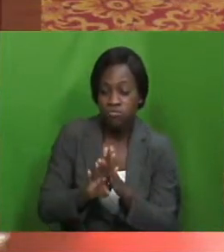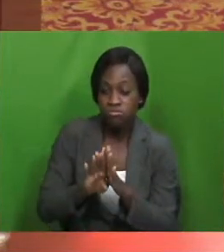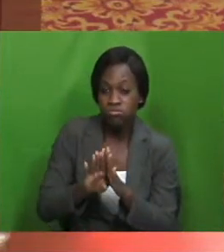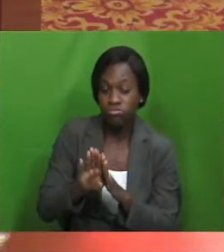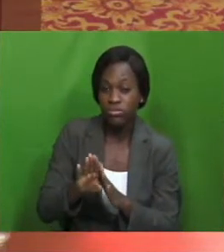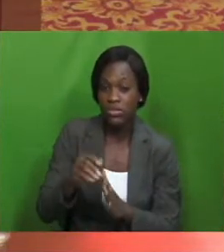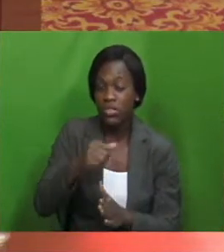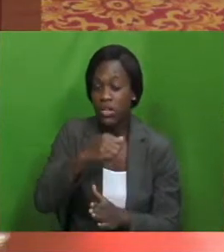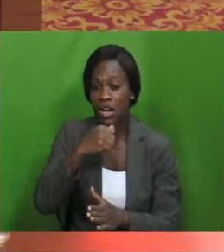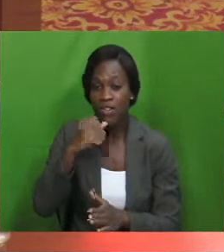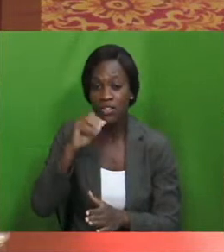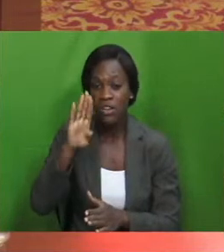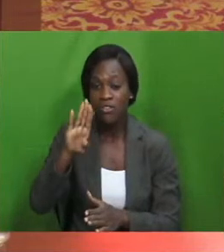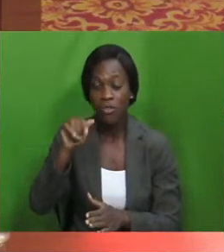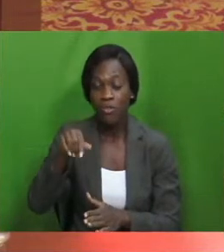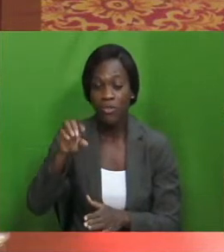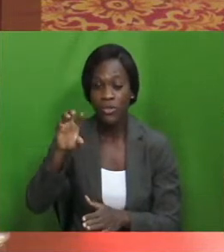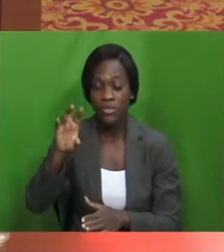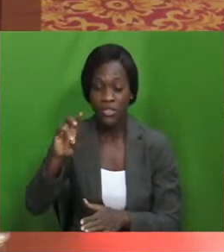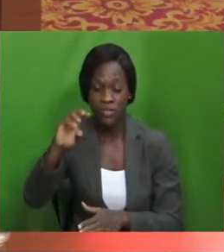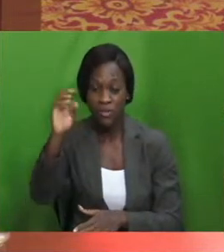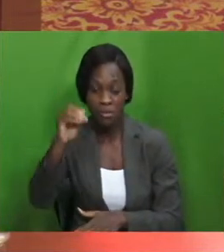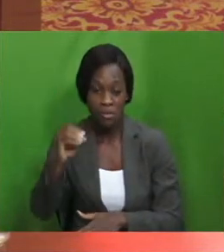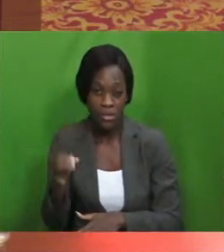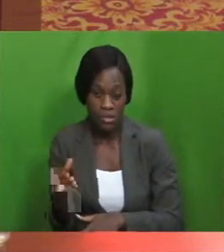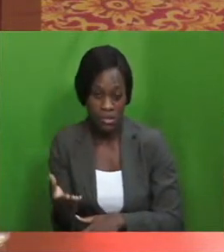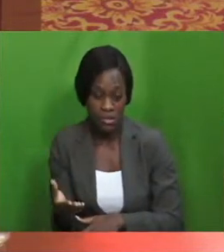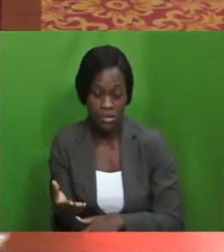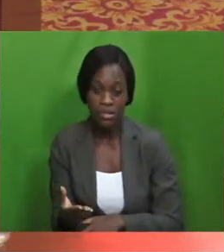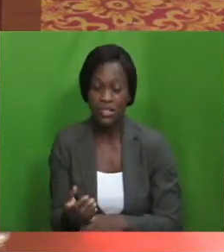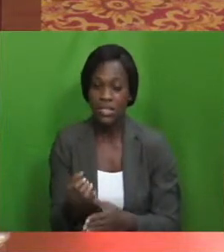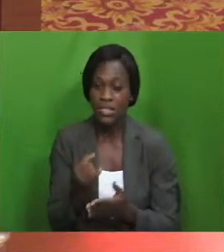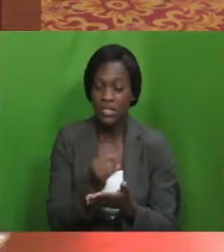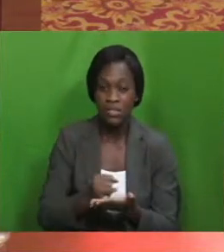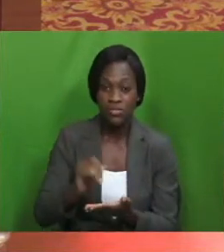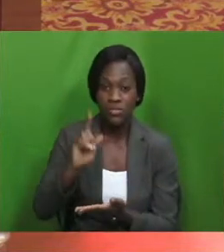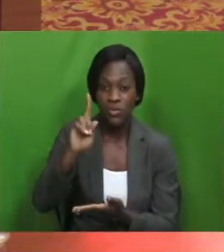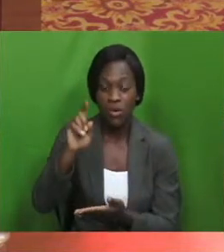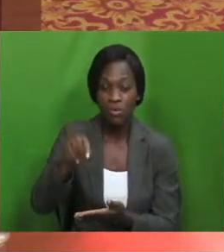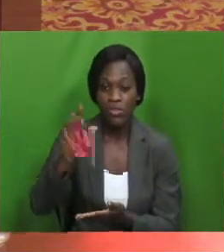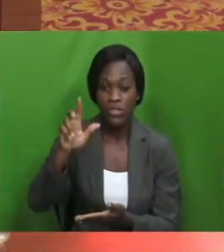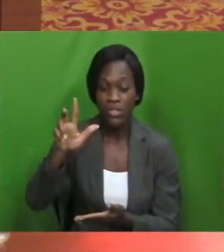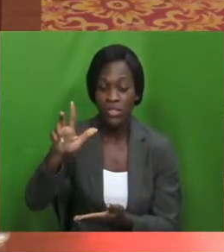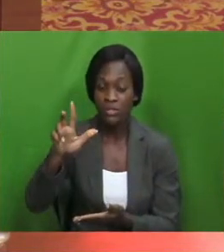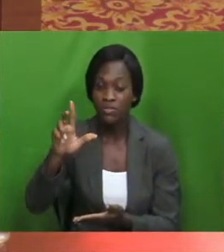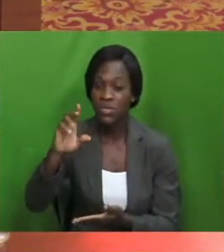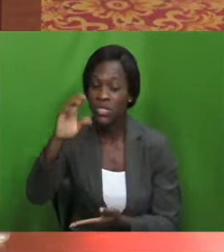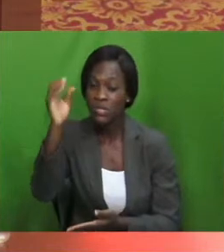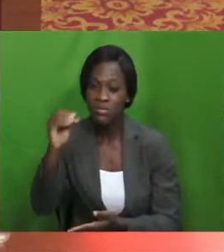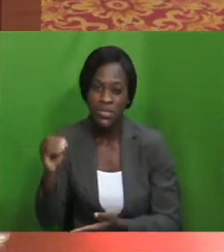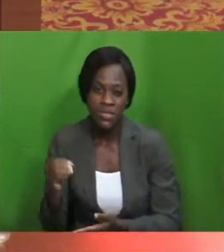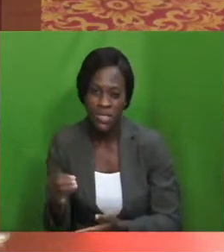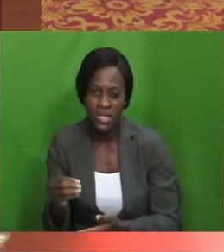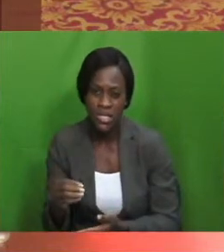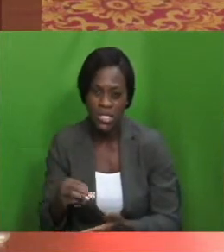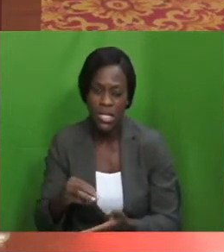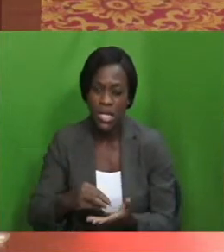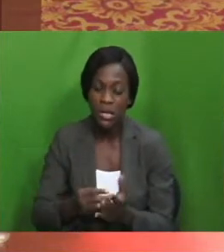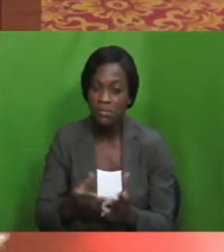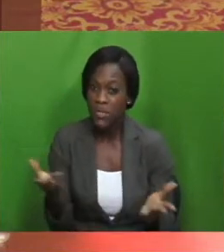agriculture 4.3%, service 4.0%, industry 1.3%. We are climbing up by all